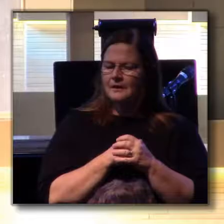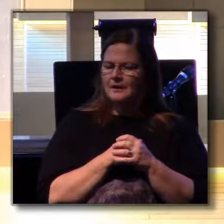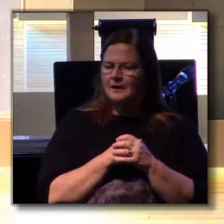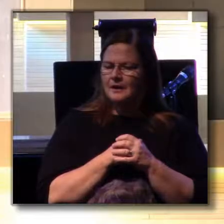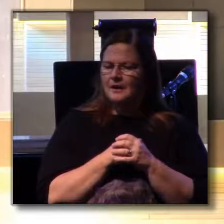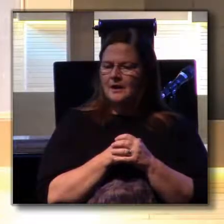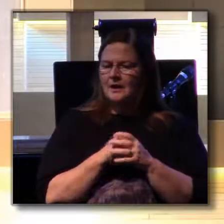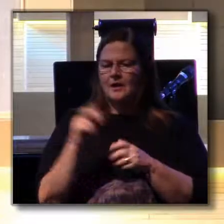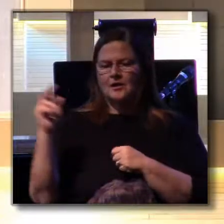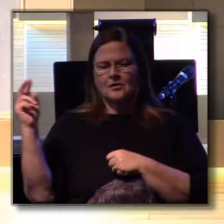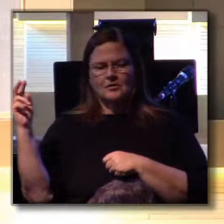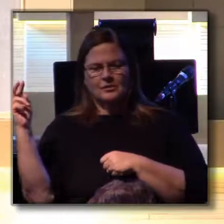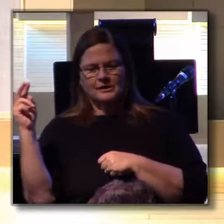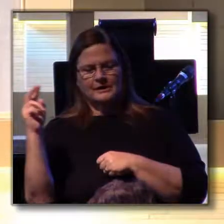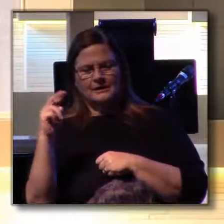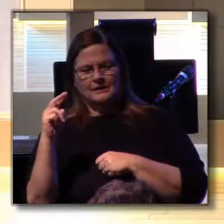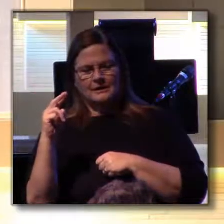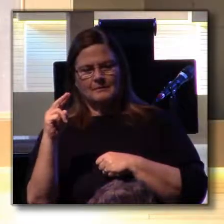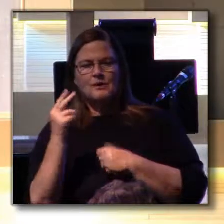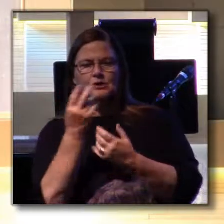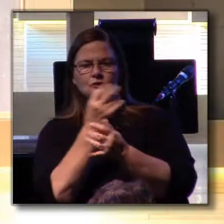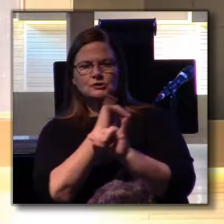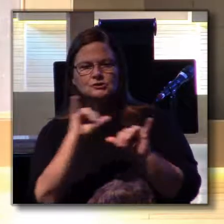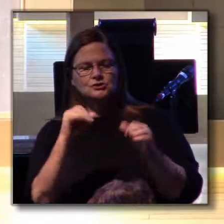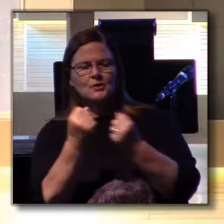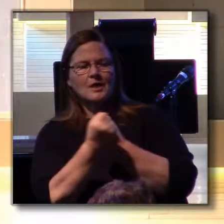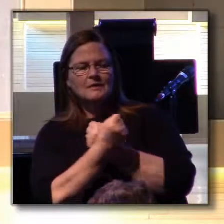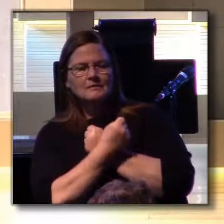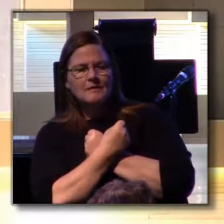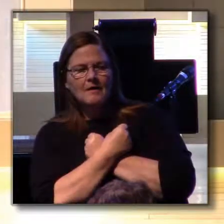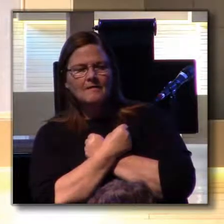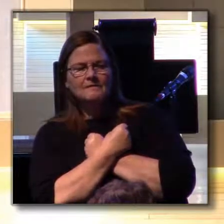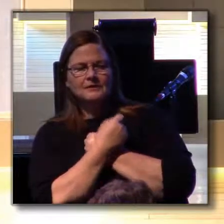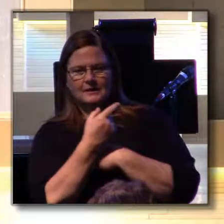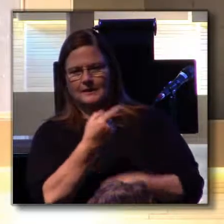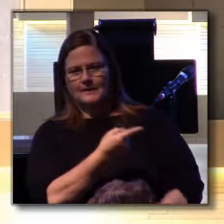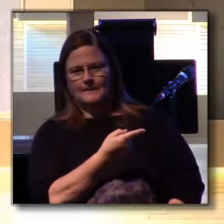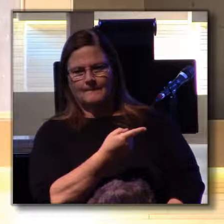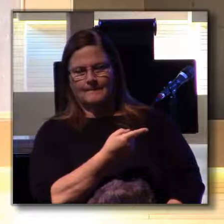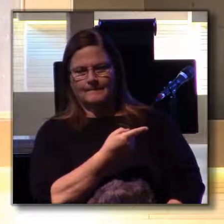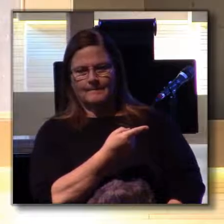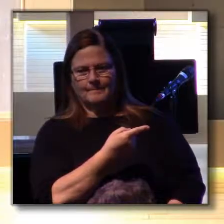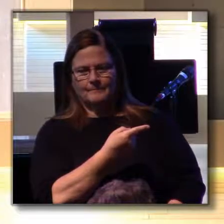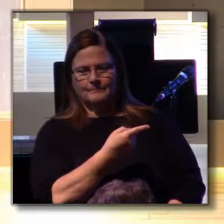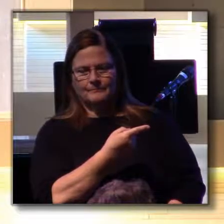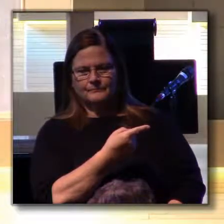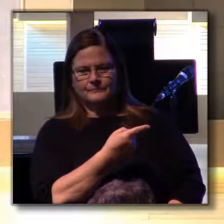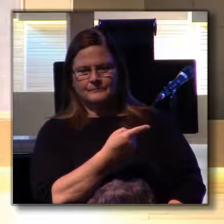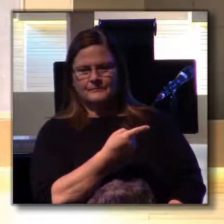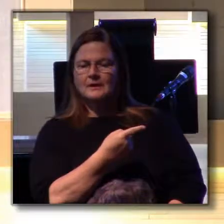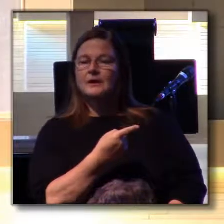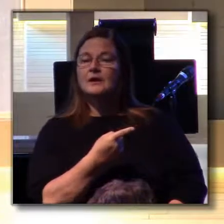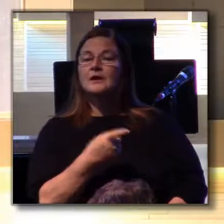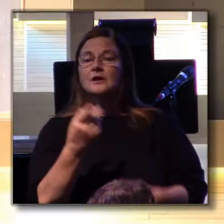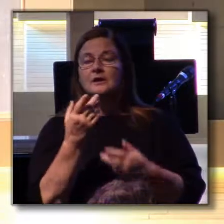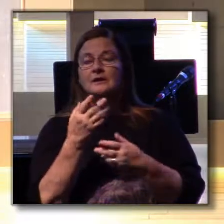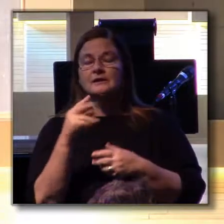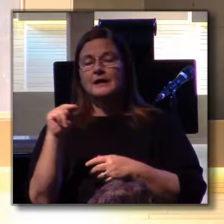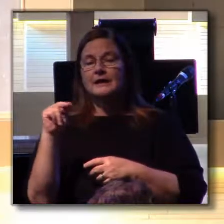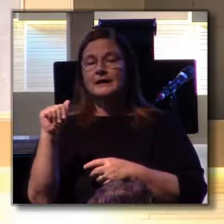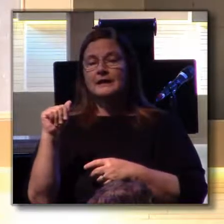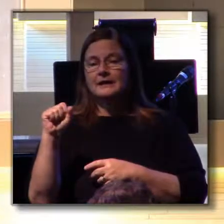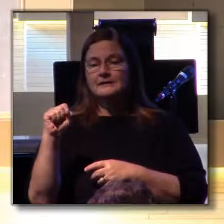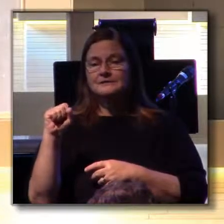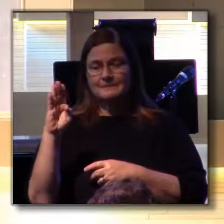Yeshua loved him." In NASB, it says, "Looking at him, Yeshua felt a love for him." But literally, it